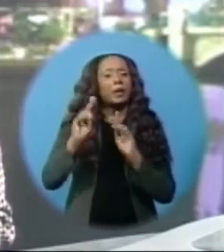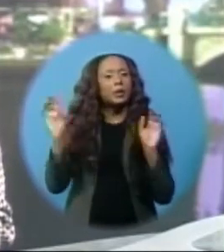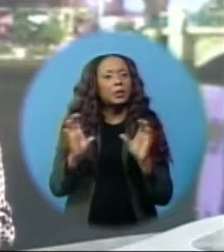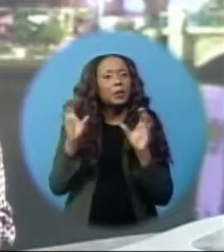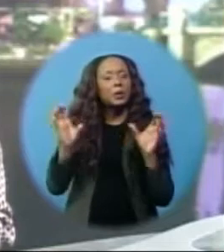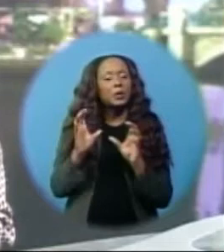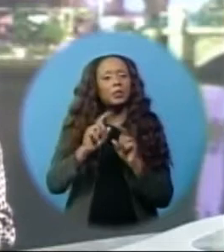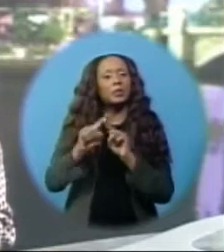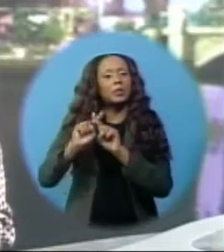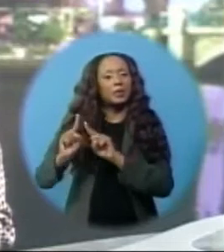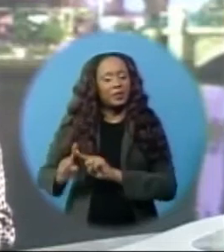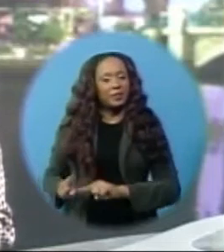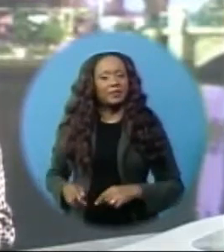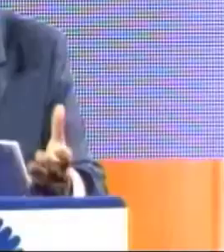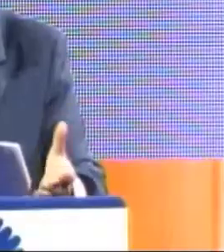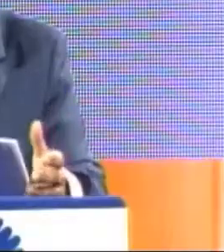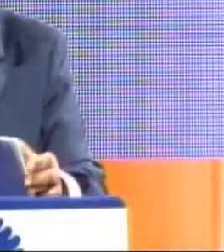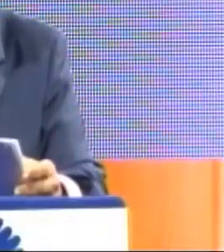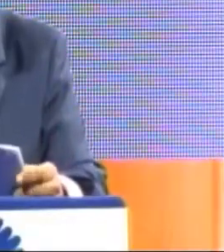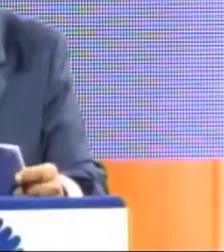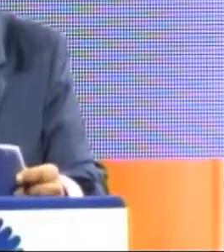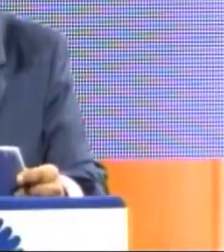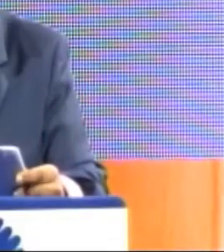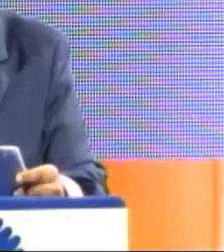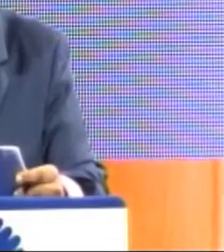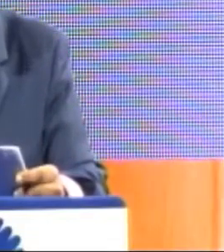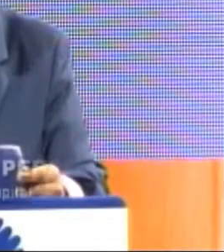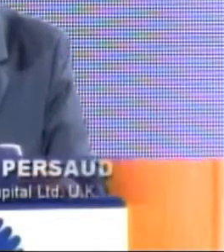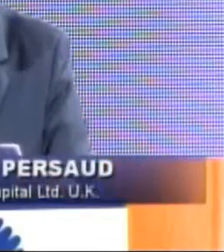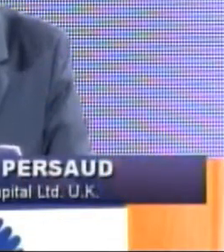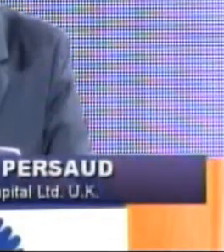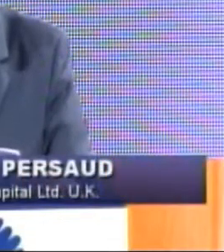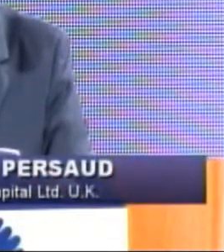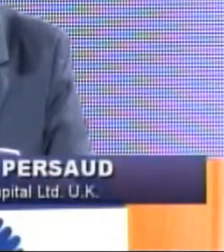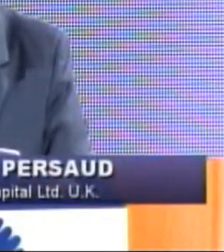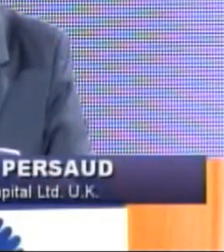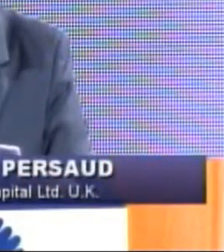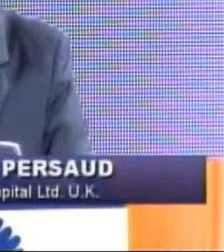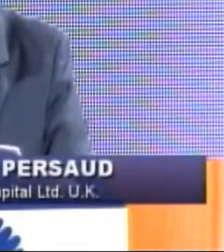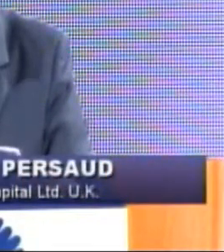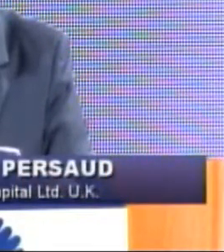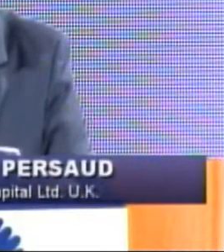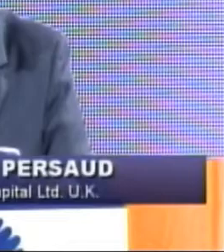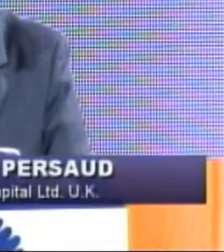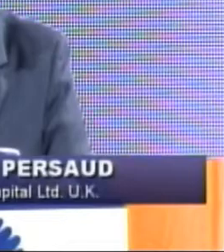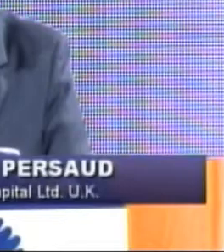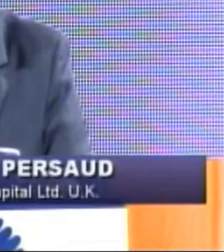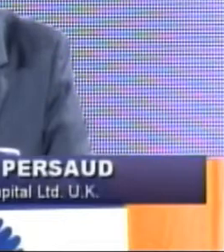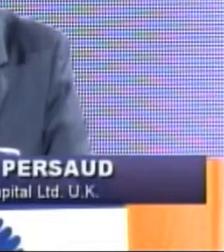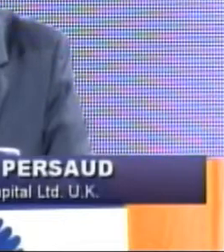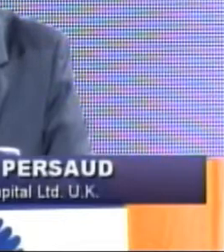tasks. It must always be a place that professionals aspire to be.